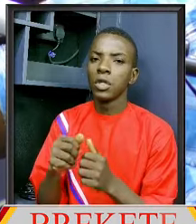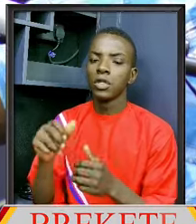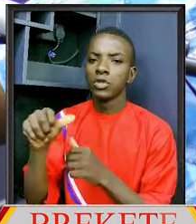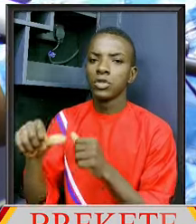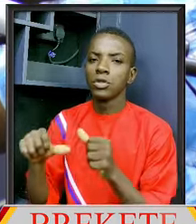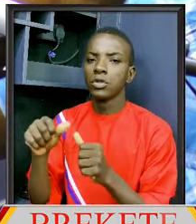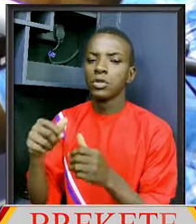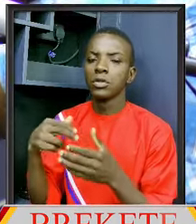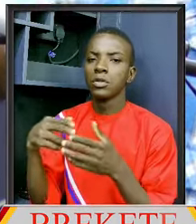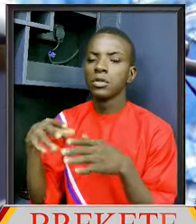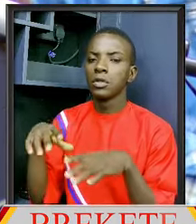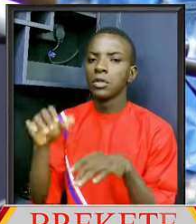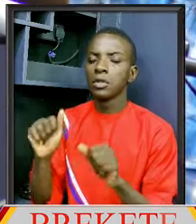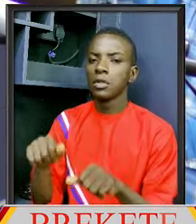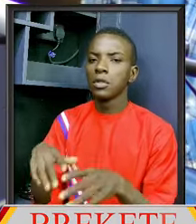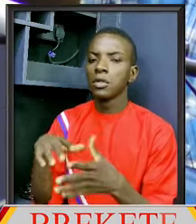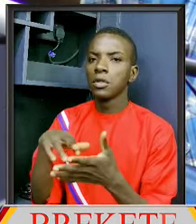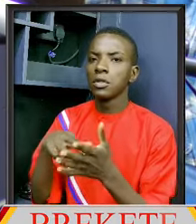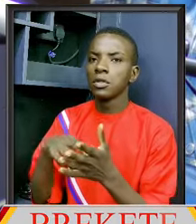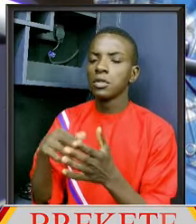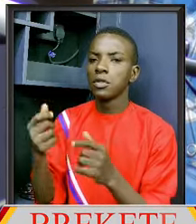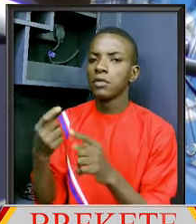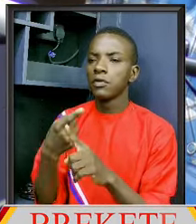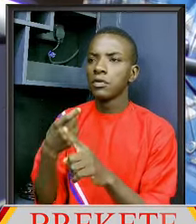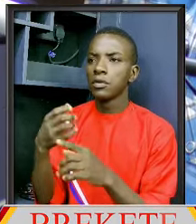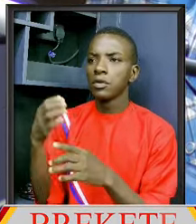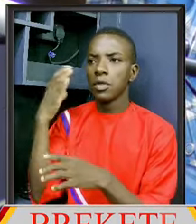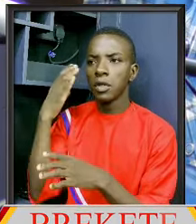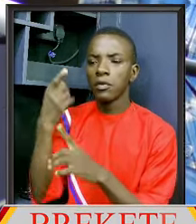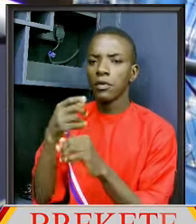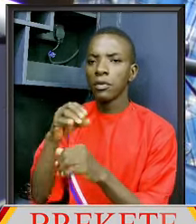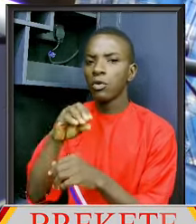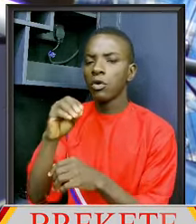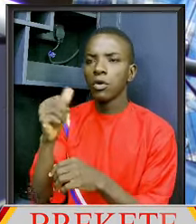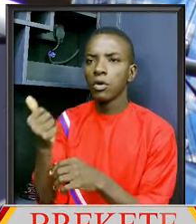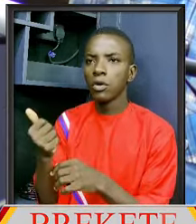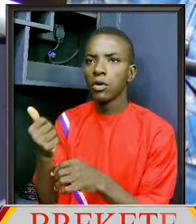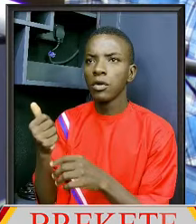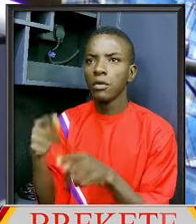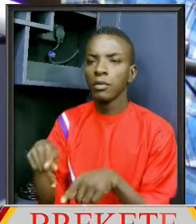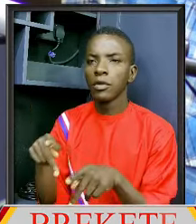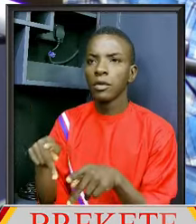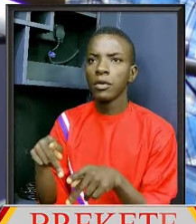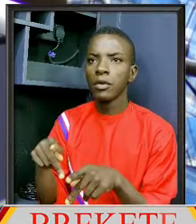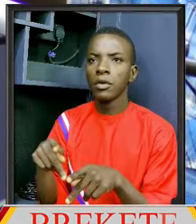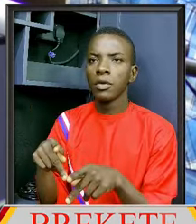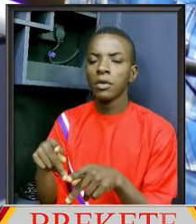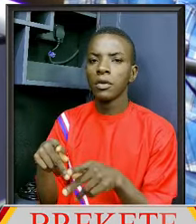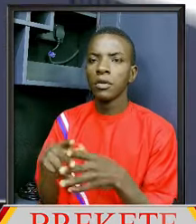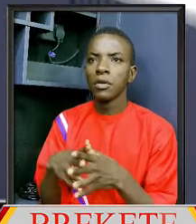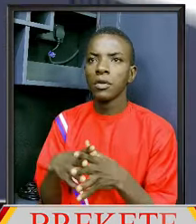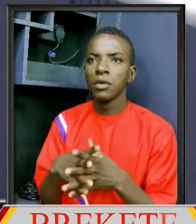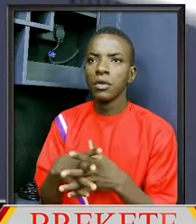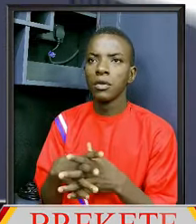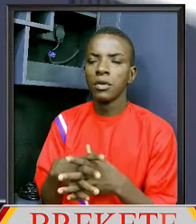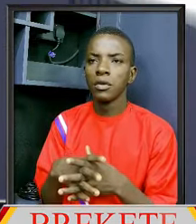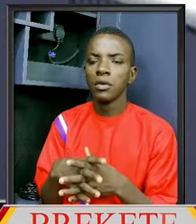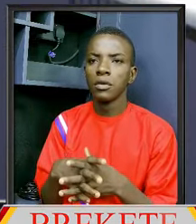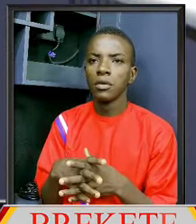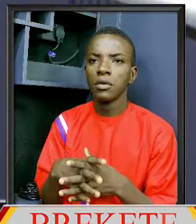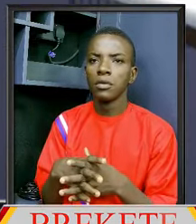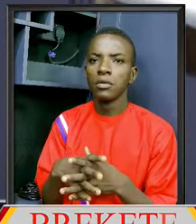association. Go take register, but make we hear from these other people too. You make go I come give back. That,